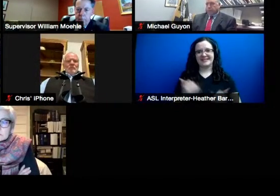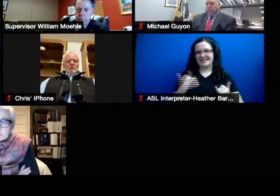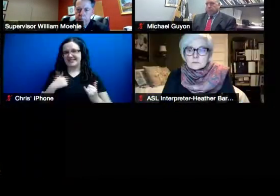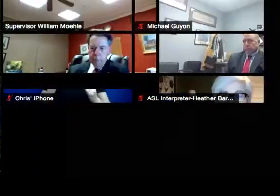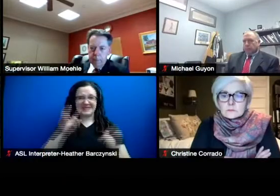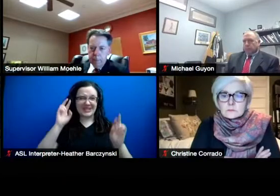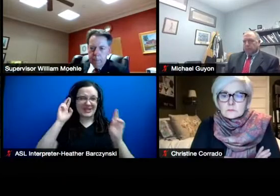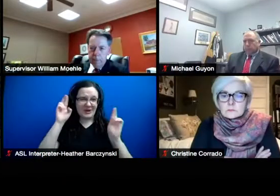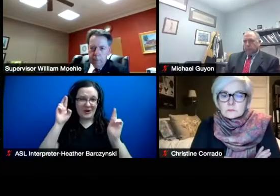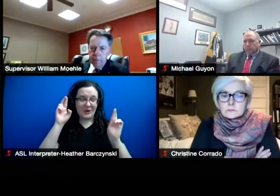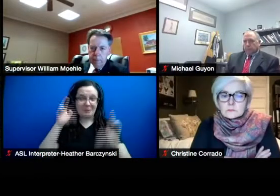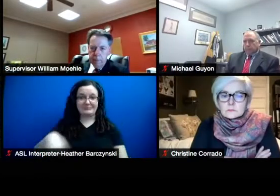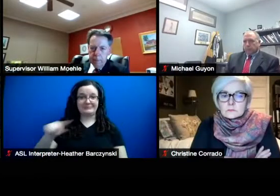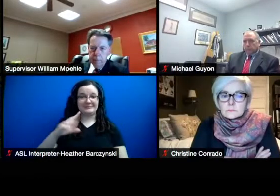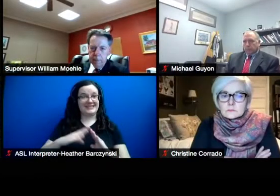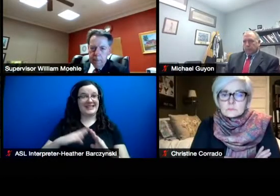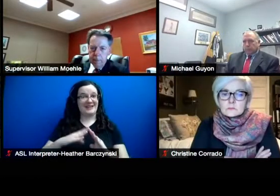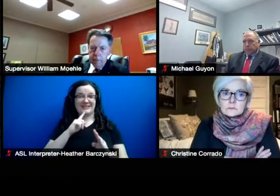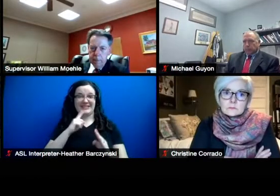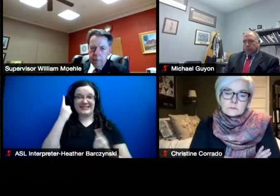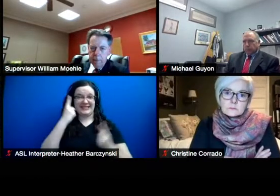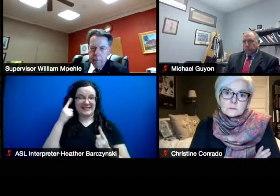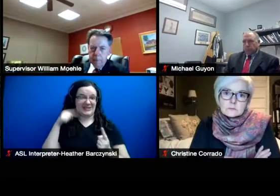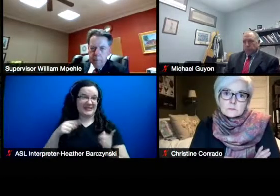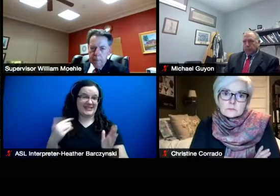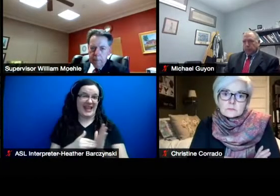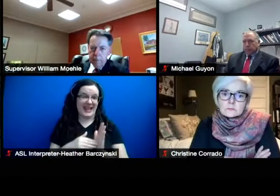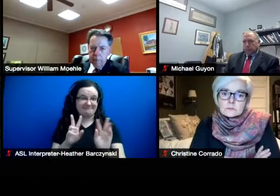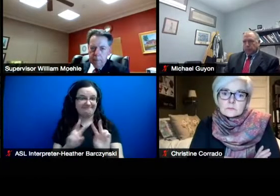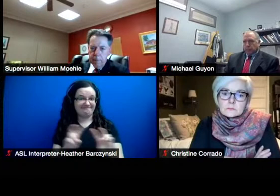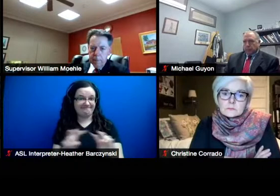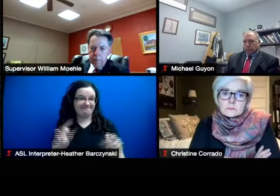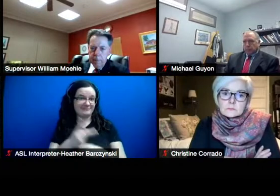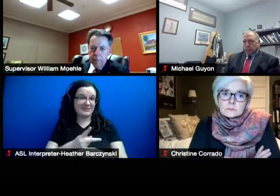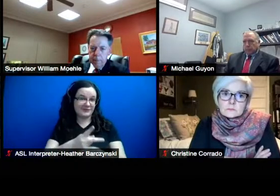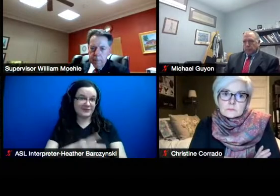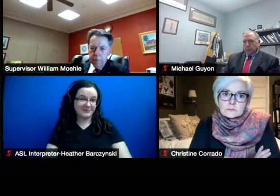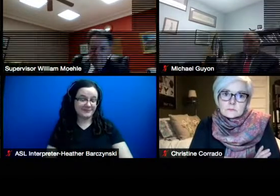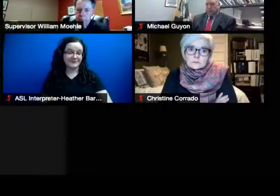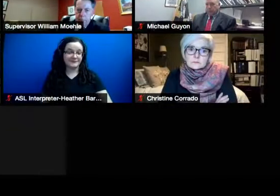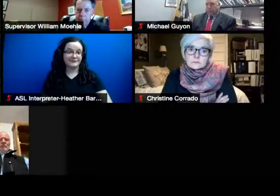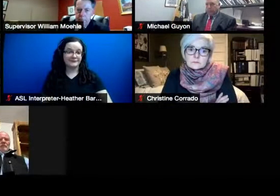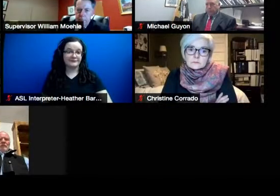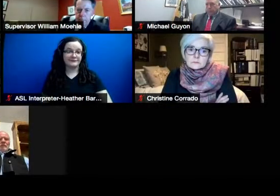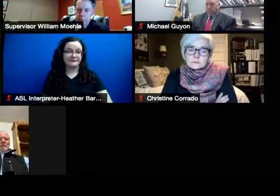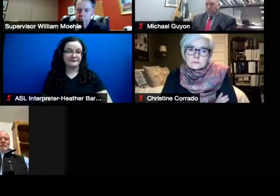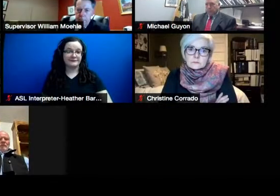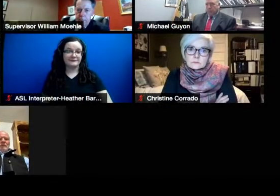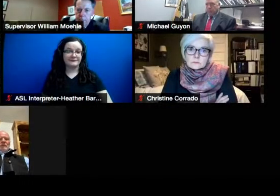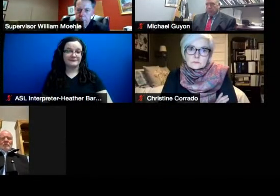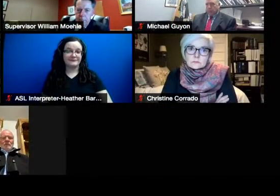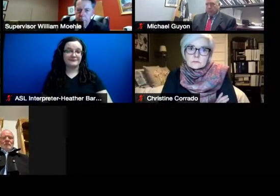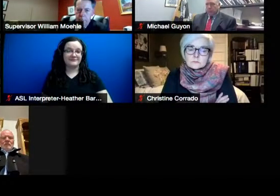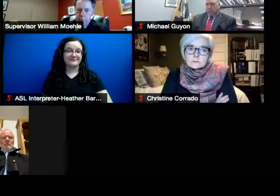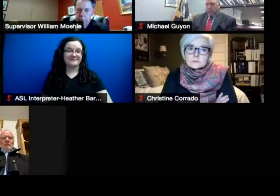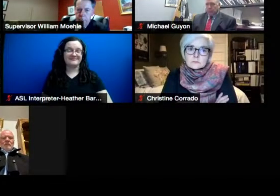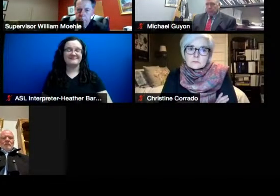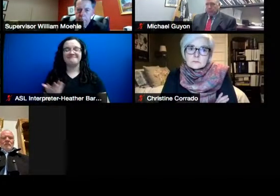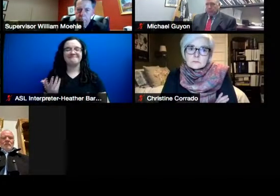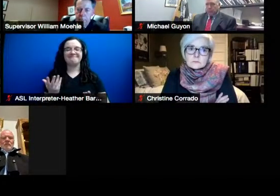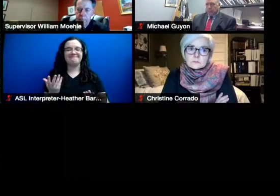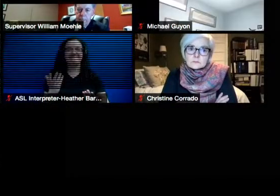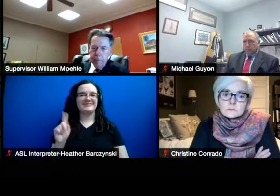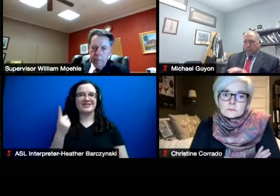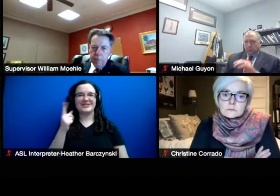town reconsiders this carefully, and, you know, it just doesn't make a